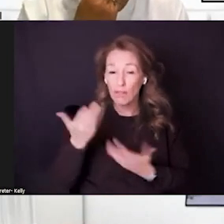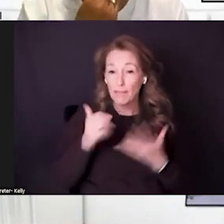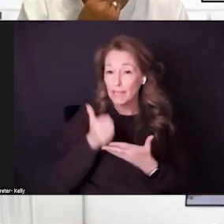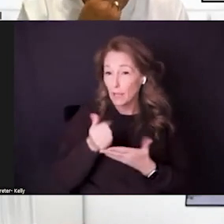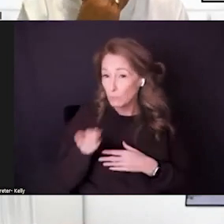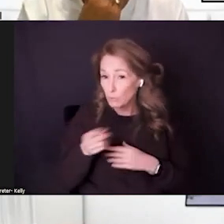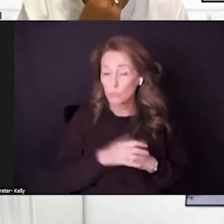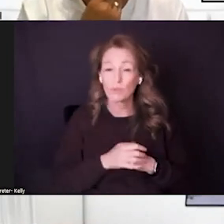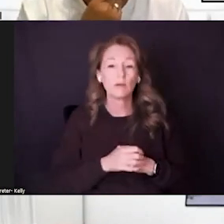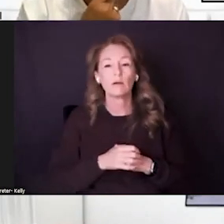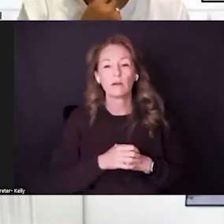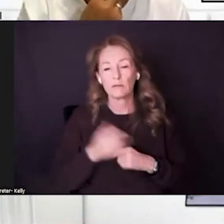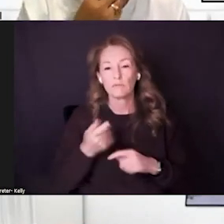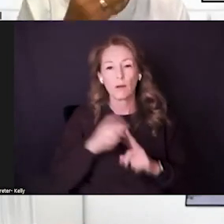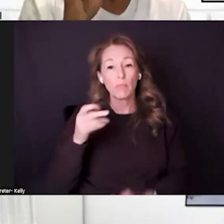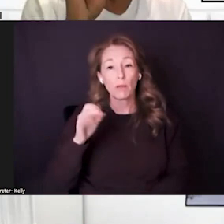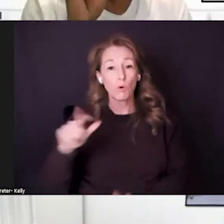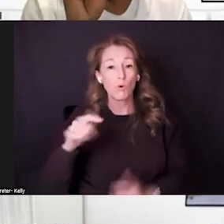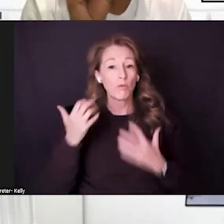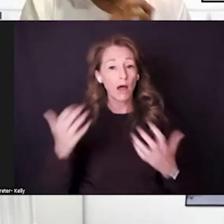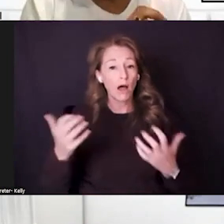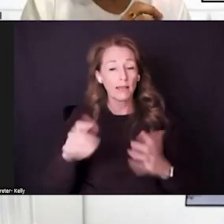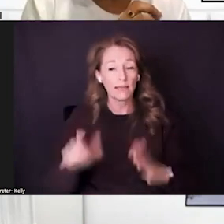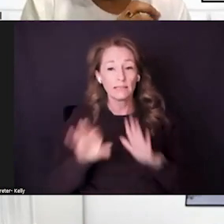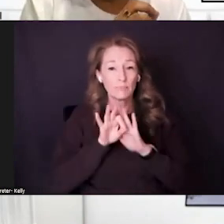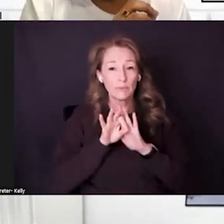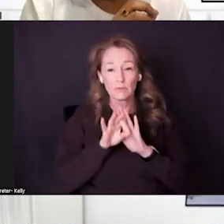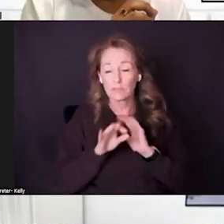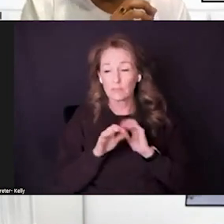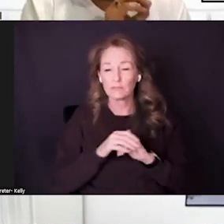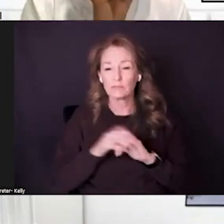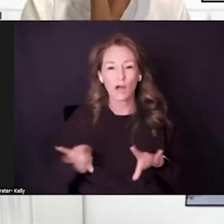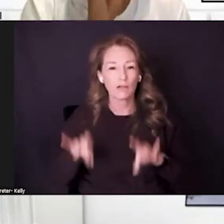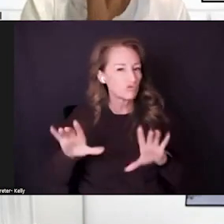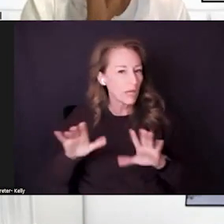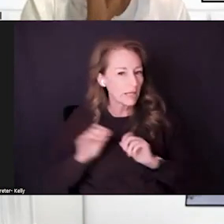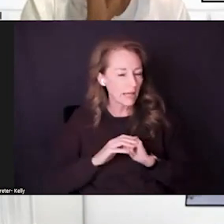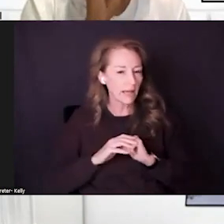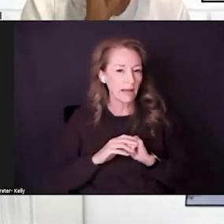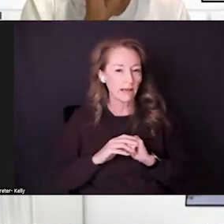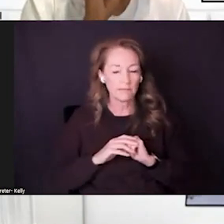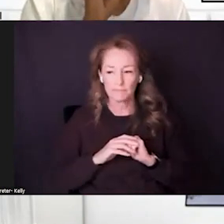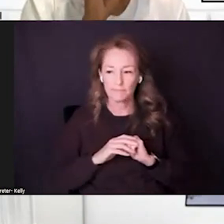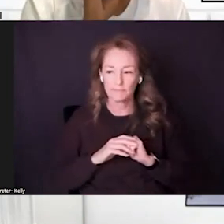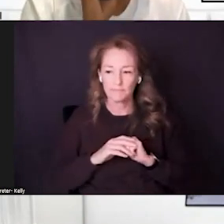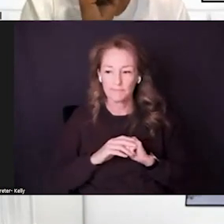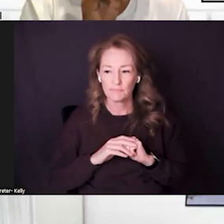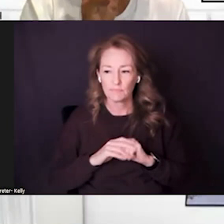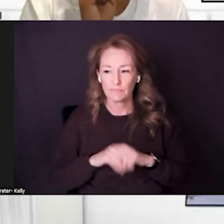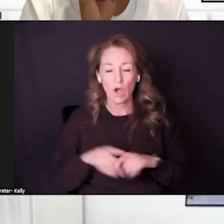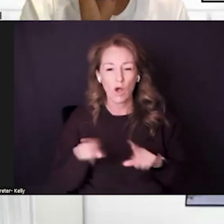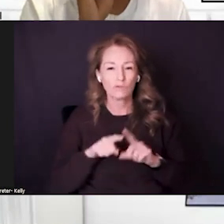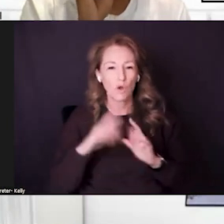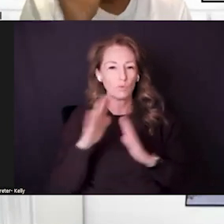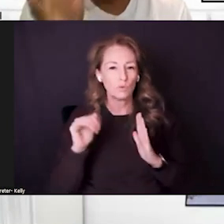as you can see from the poll, favors Australia just by a tad, but you see coming in a fairly close